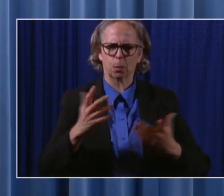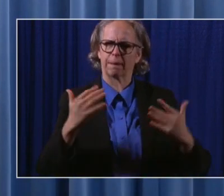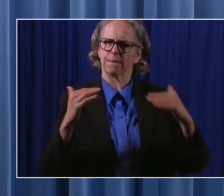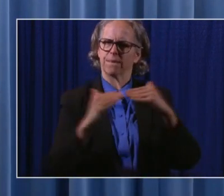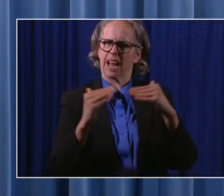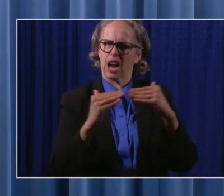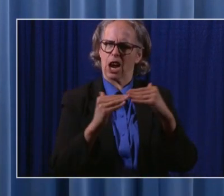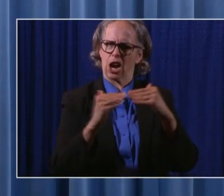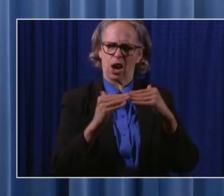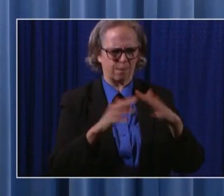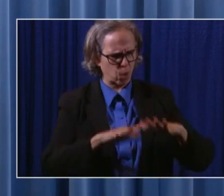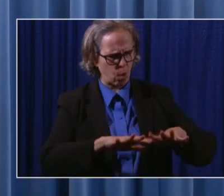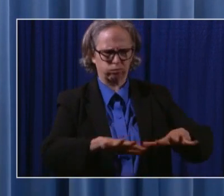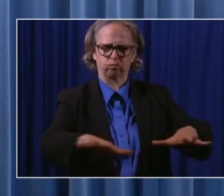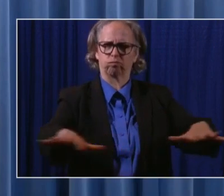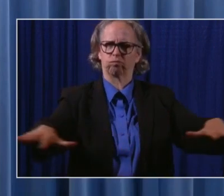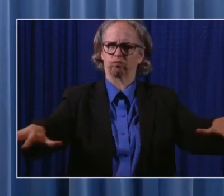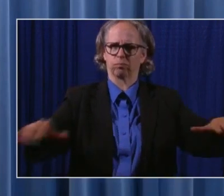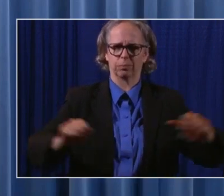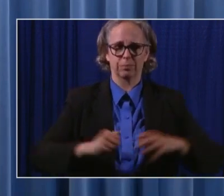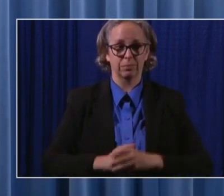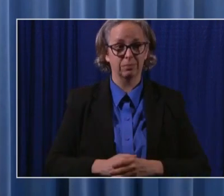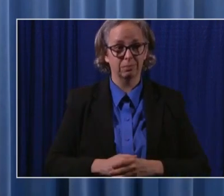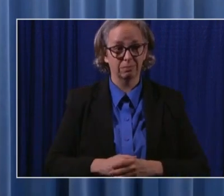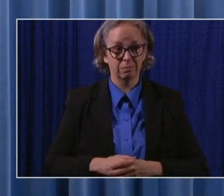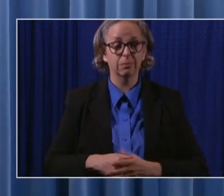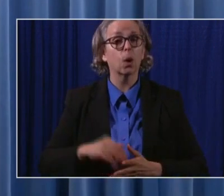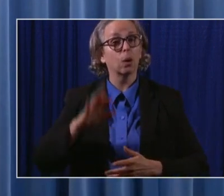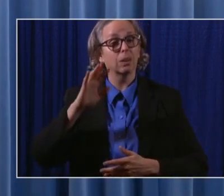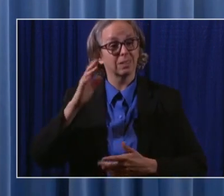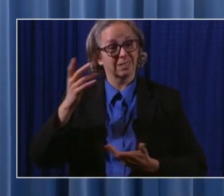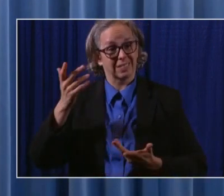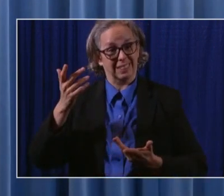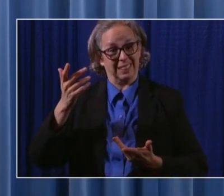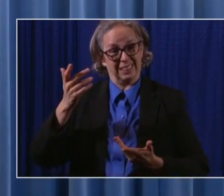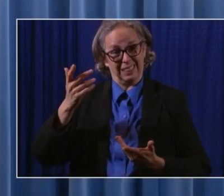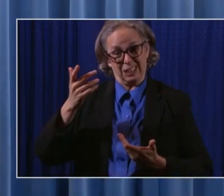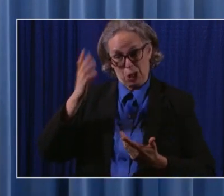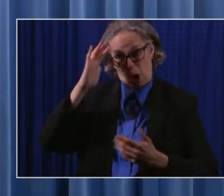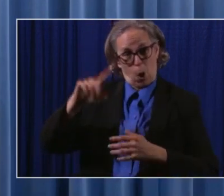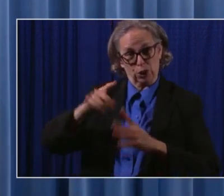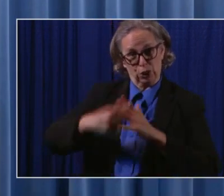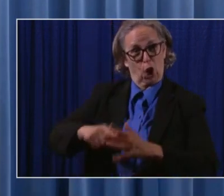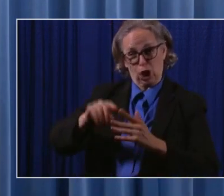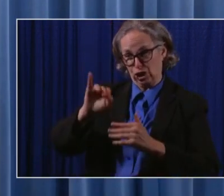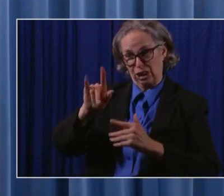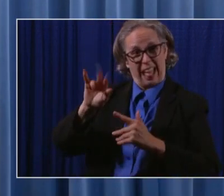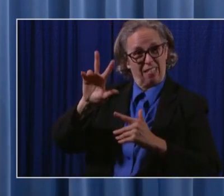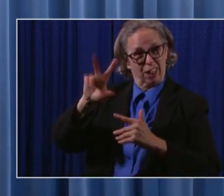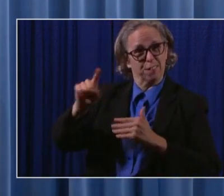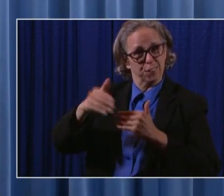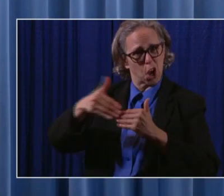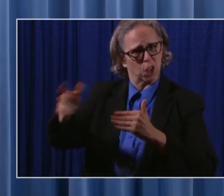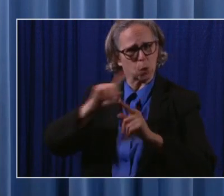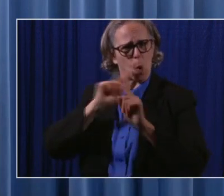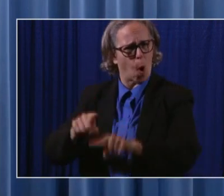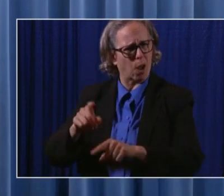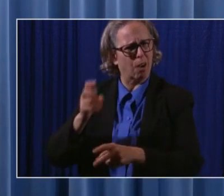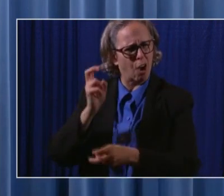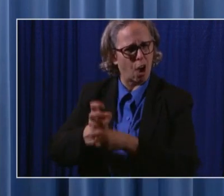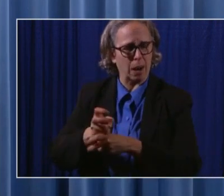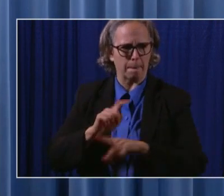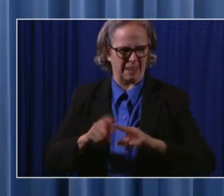to do that to county fairs that are going to start this weekend, but we felt it was urgent enough and important enough to do that. I'm going to end with a plea